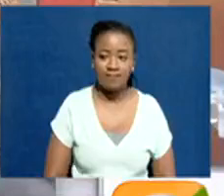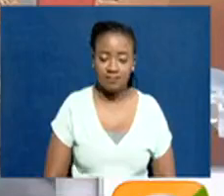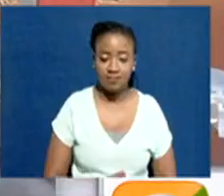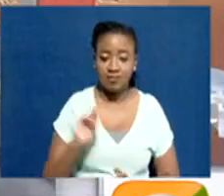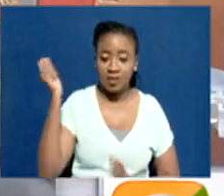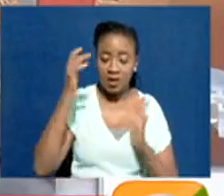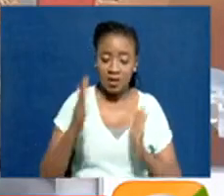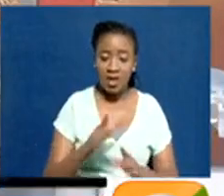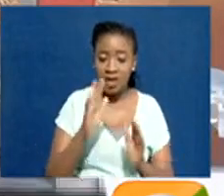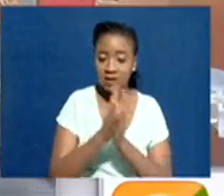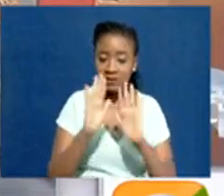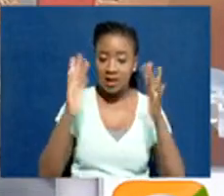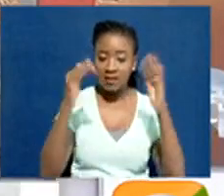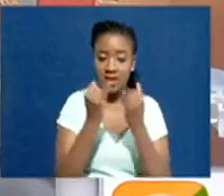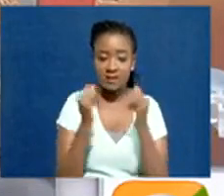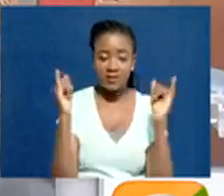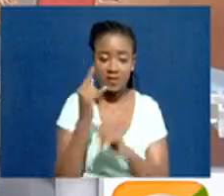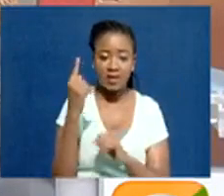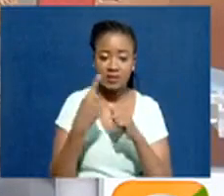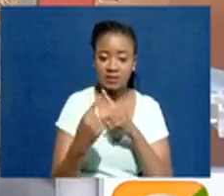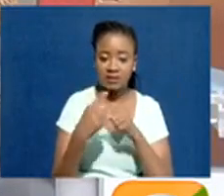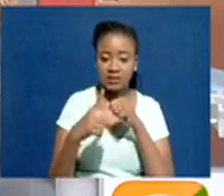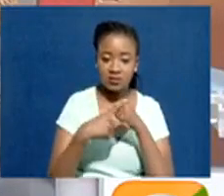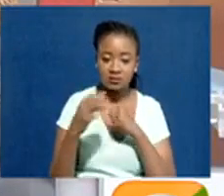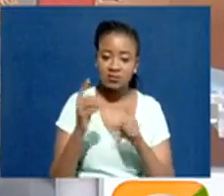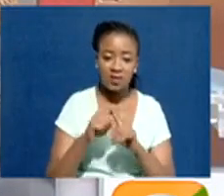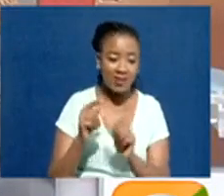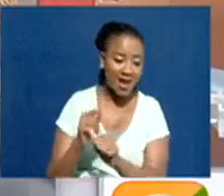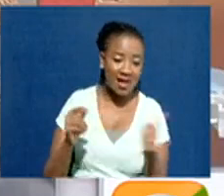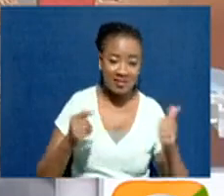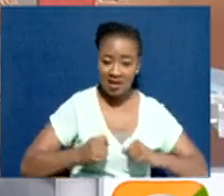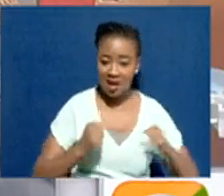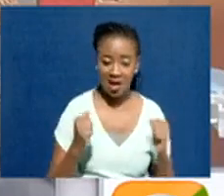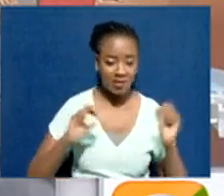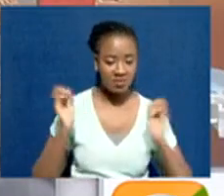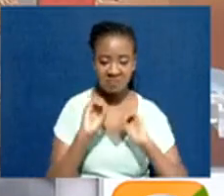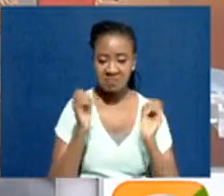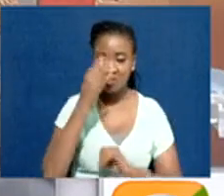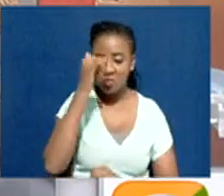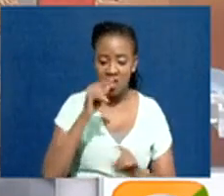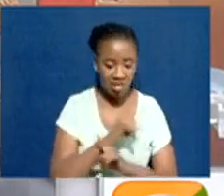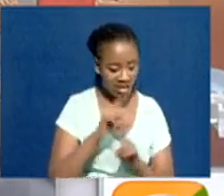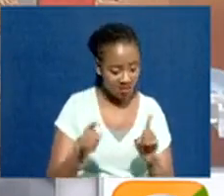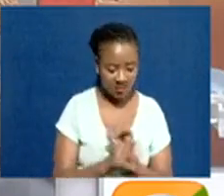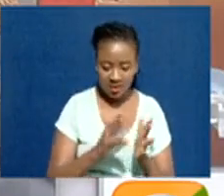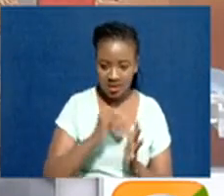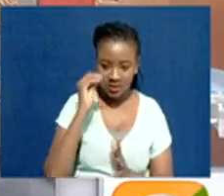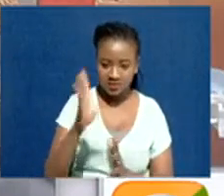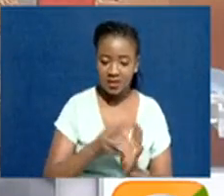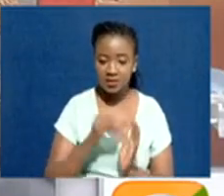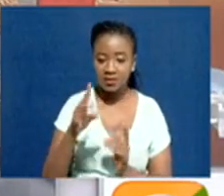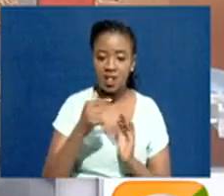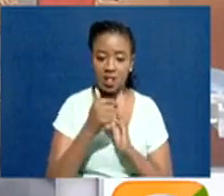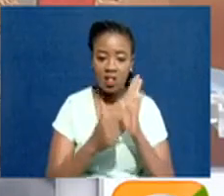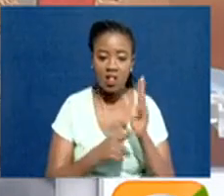Kenya marked 60 years of self-governance. Many Kenyans had little reason to smile as the high cost of living persists. The high inflation rates